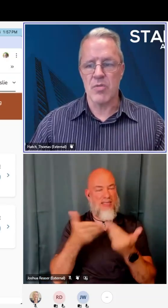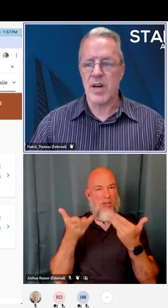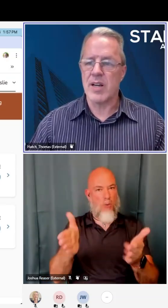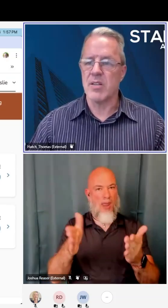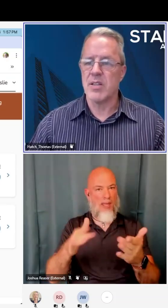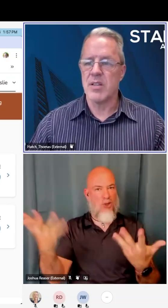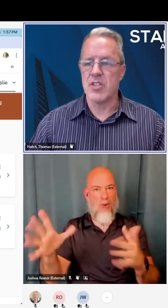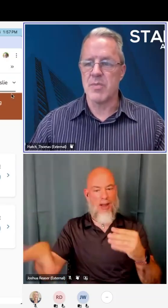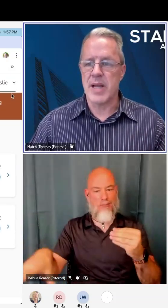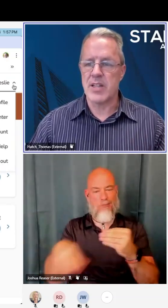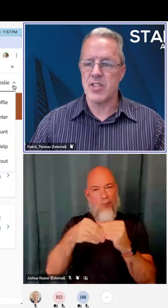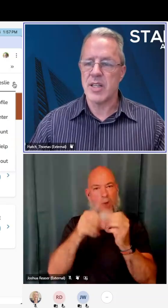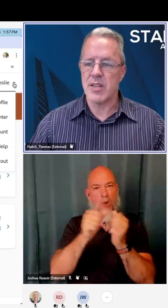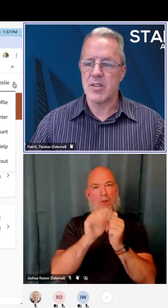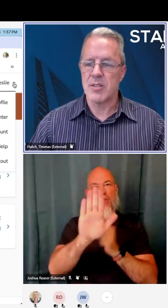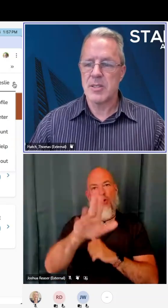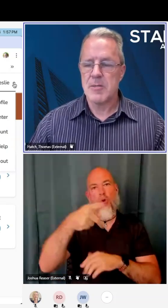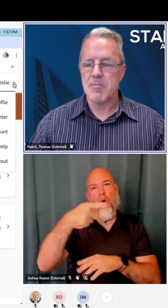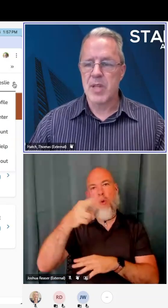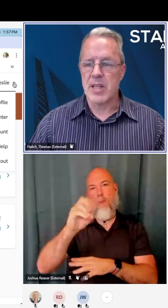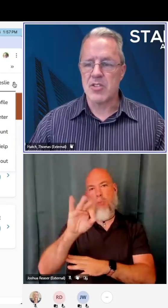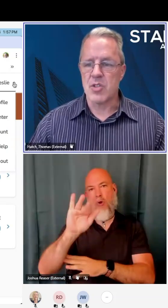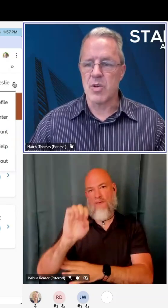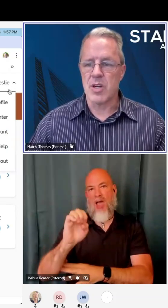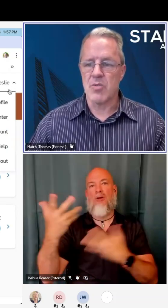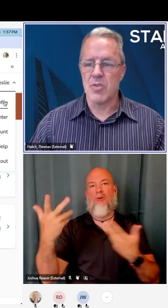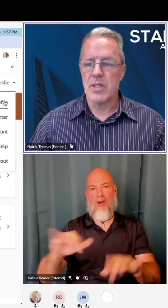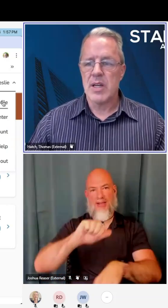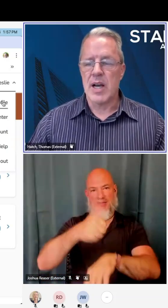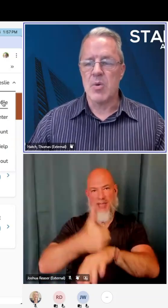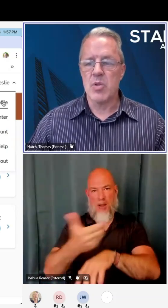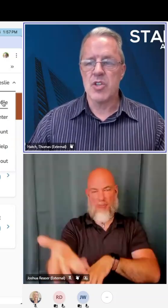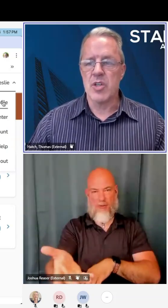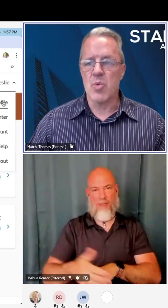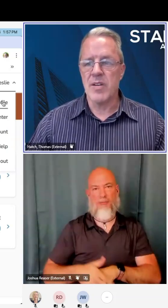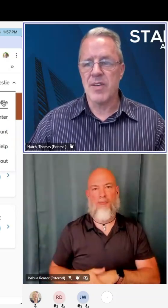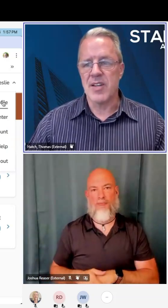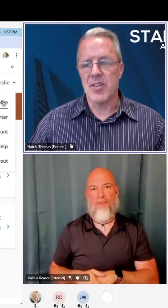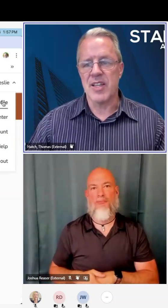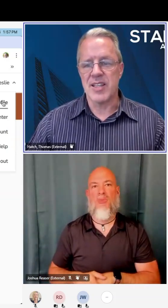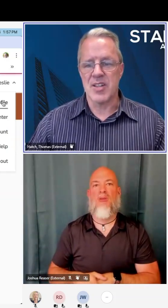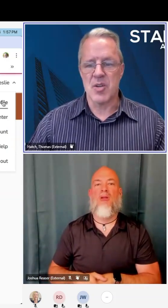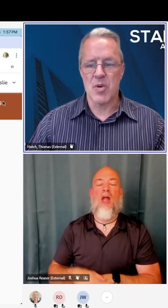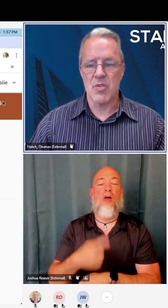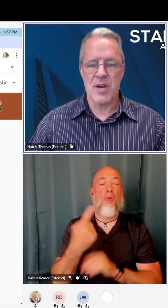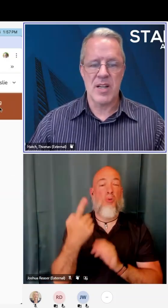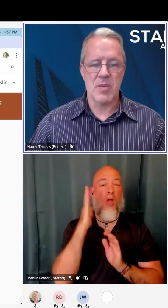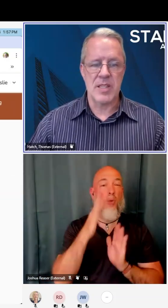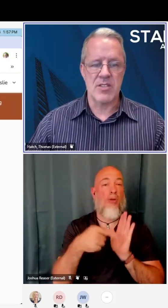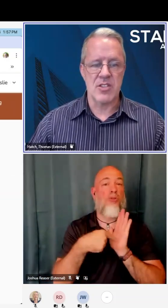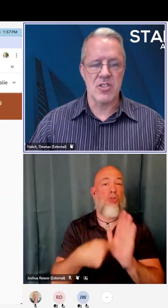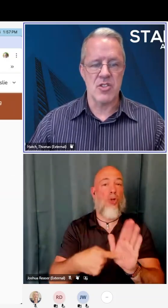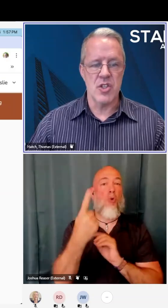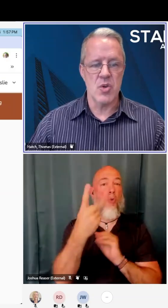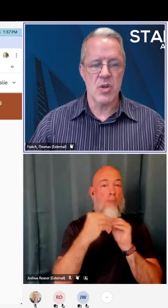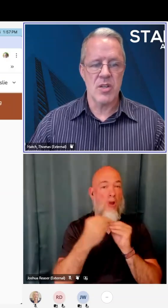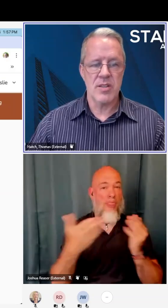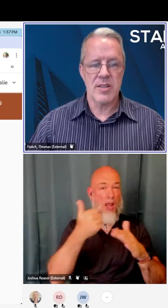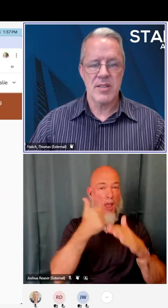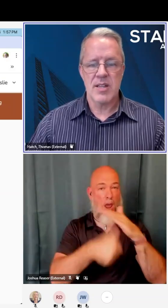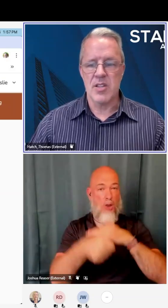your profile that you're managing here. And that's super helpful. I will show you one final thing under profile because this